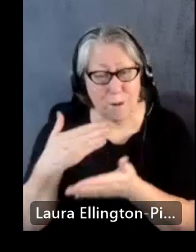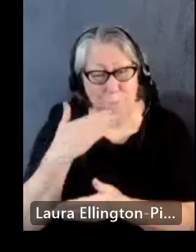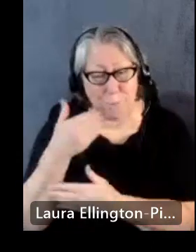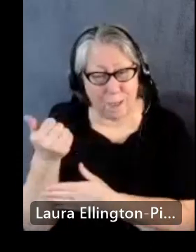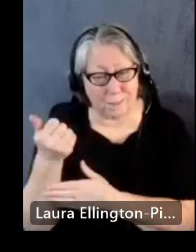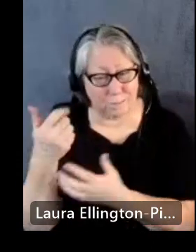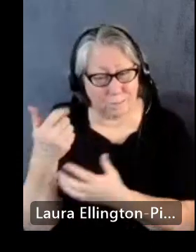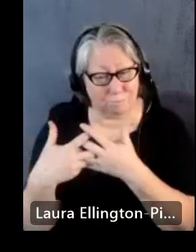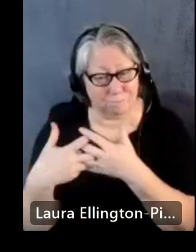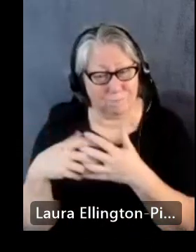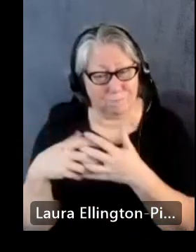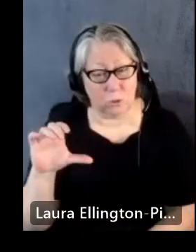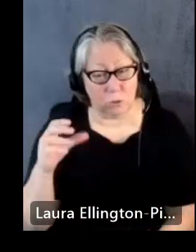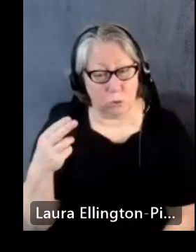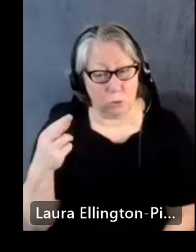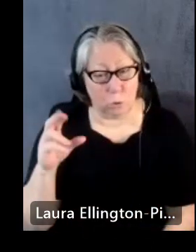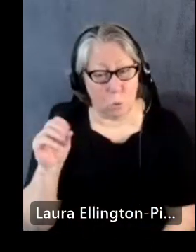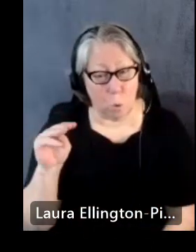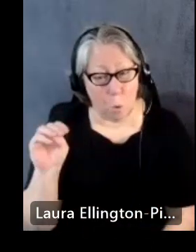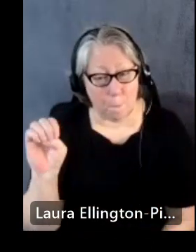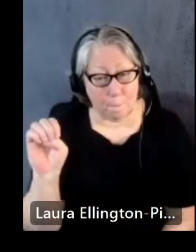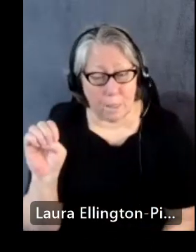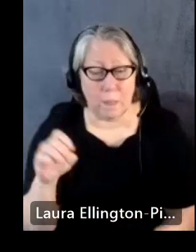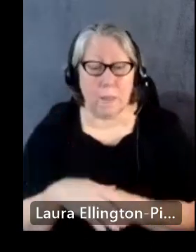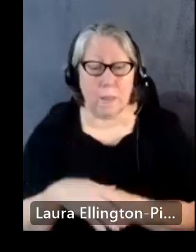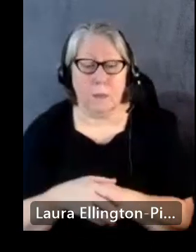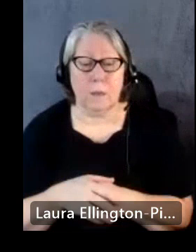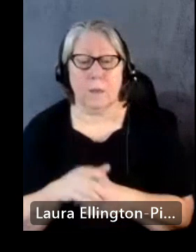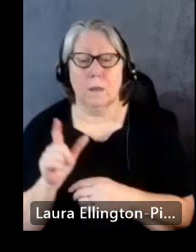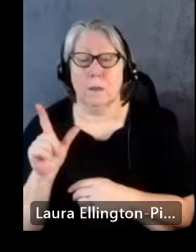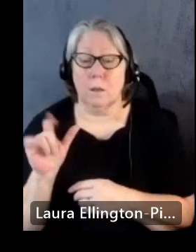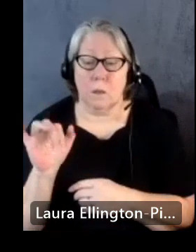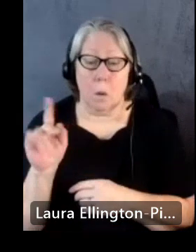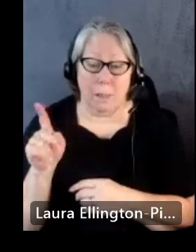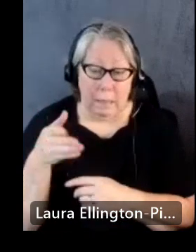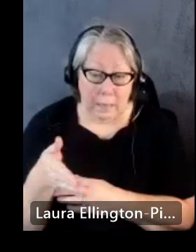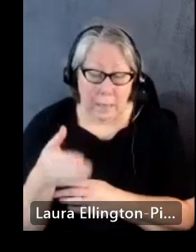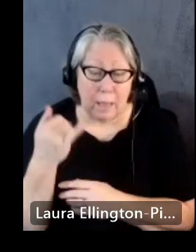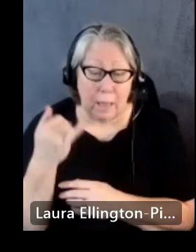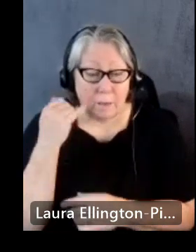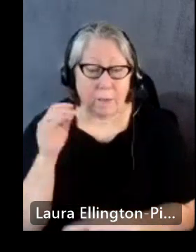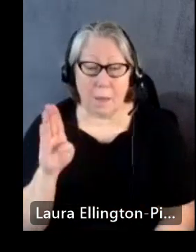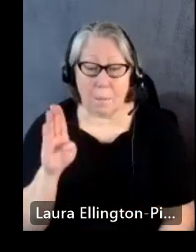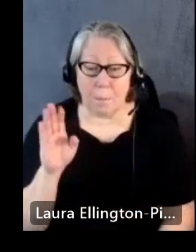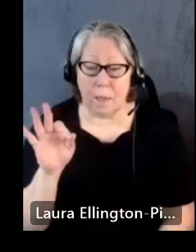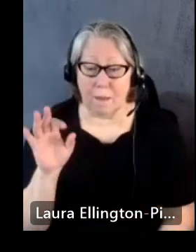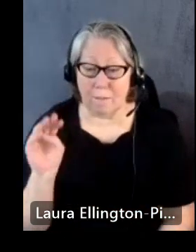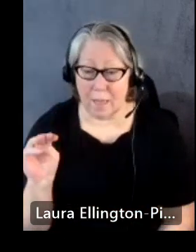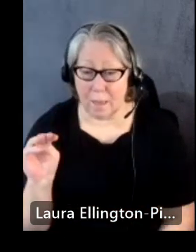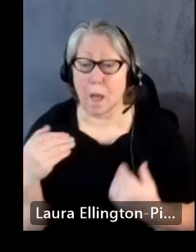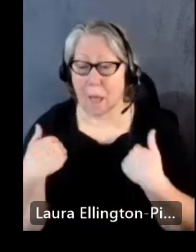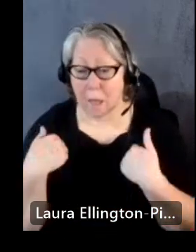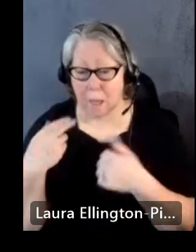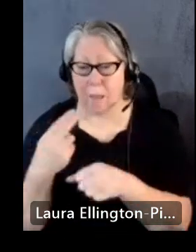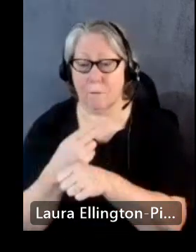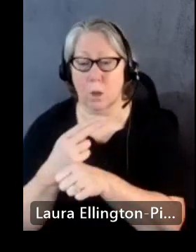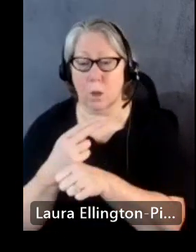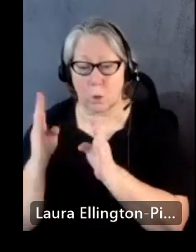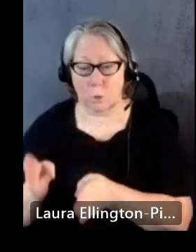there. Now, if you're a BFM user, you should have a user ID, but you don't have one automatically. You do have to get